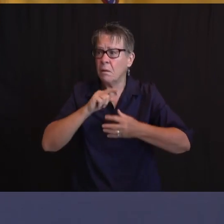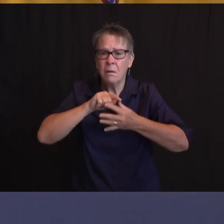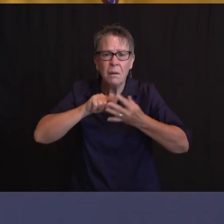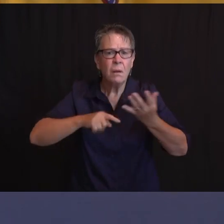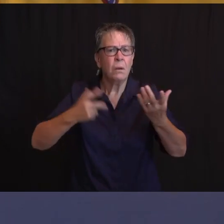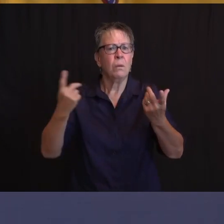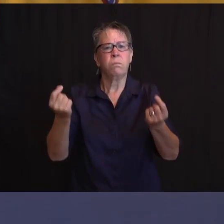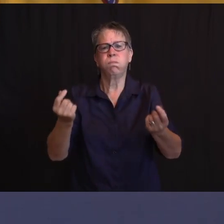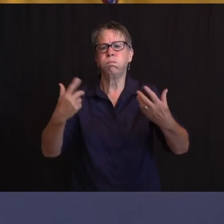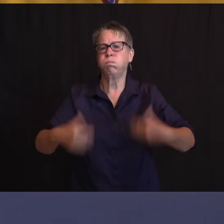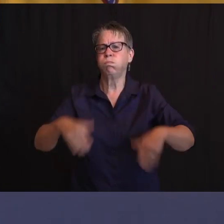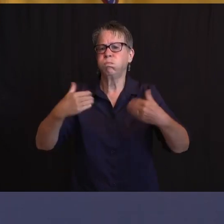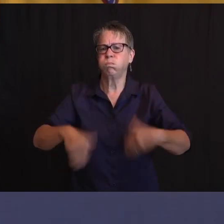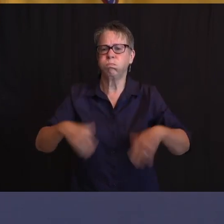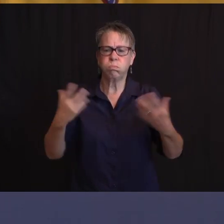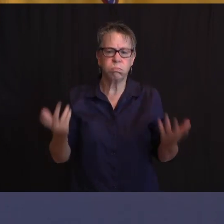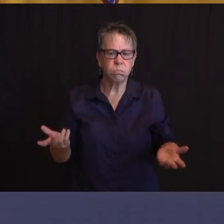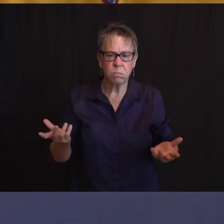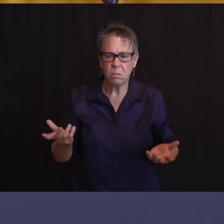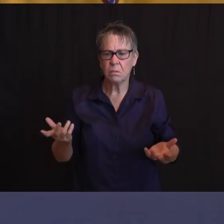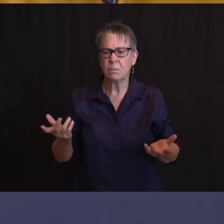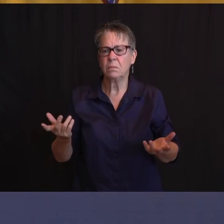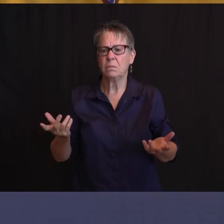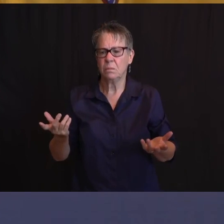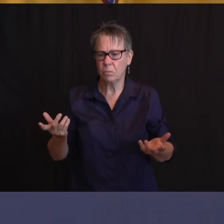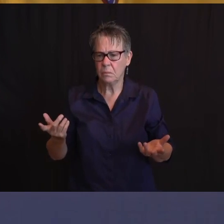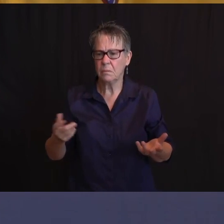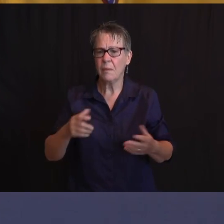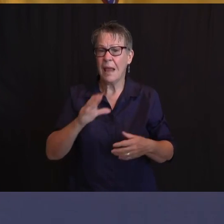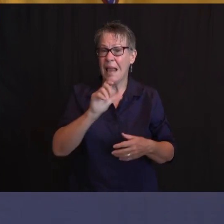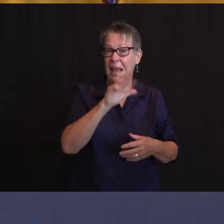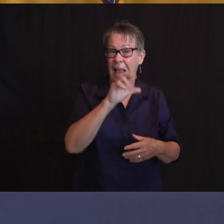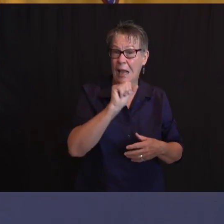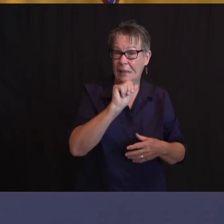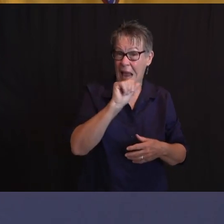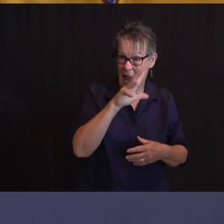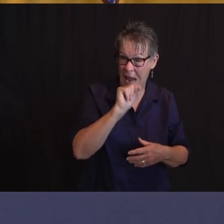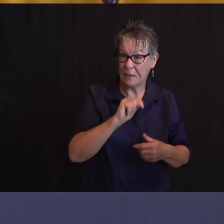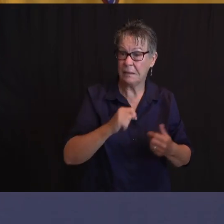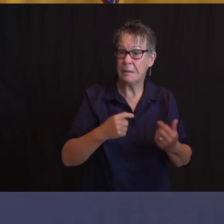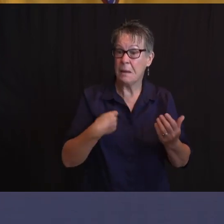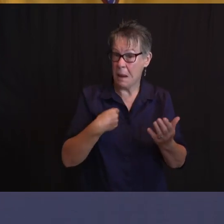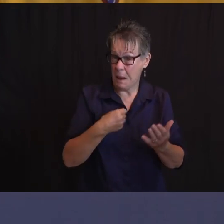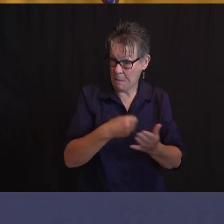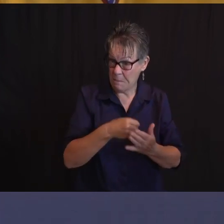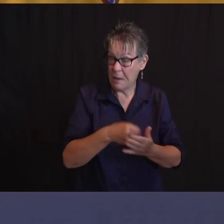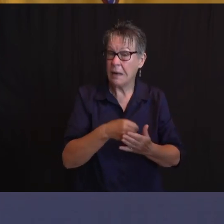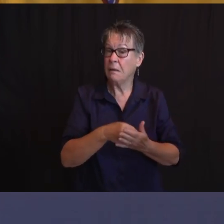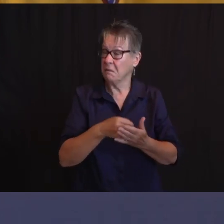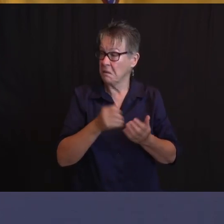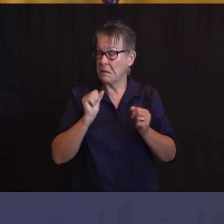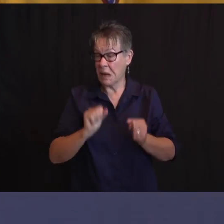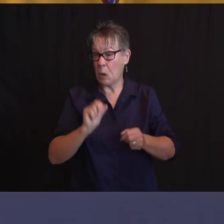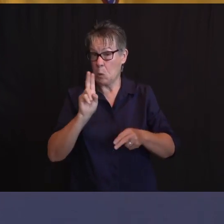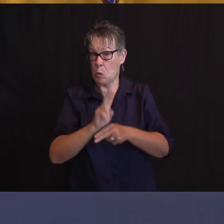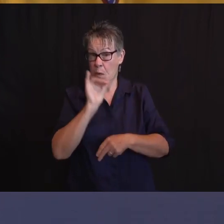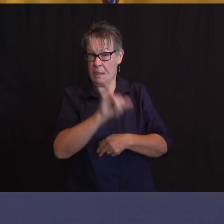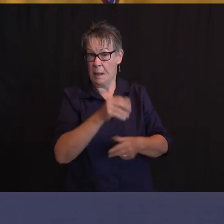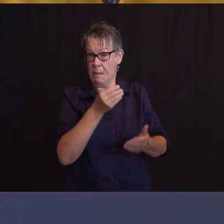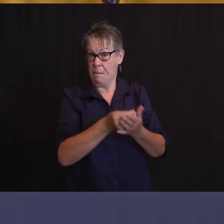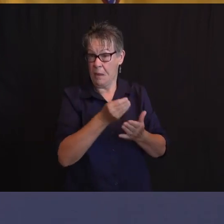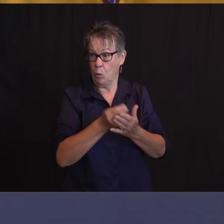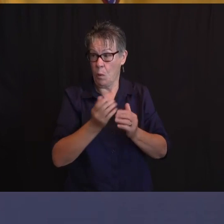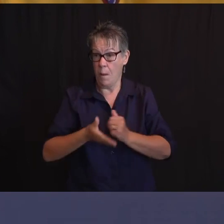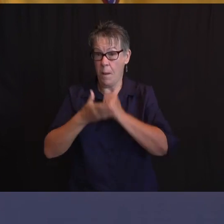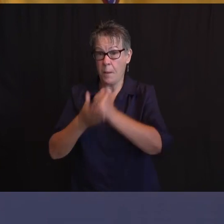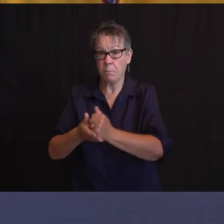And again, I think we've said this many times, just to repeat this, that ventilation is going to be on that list, and there were 10 or